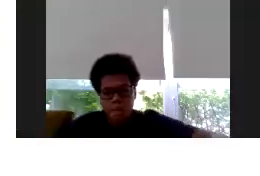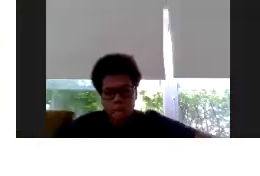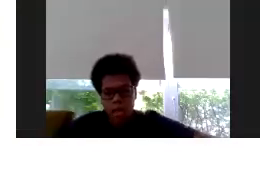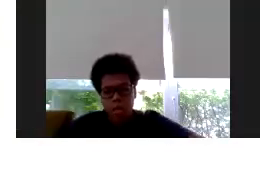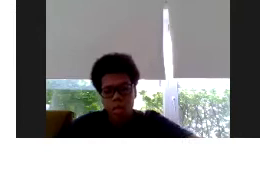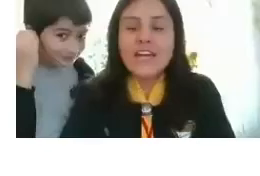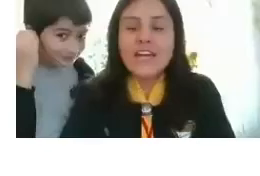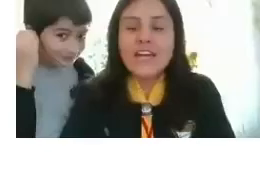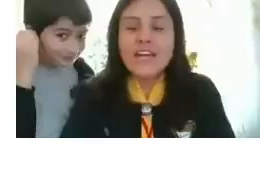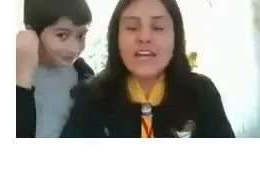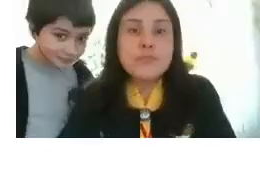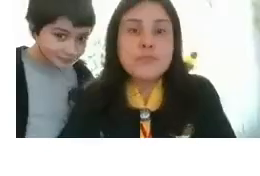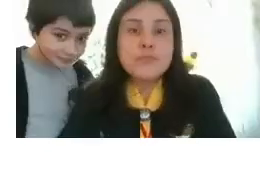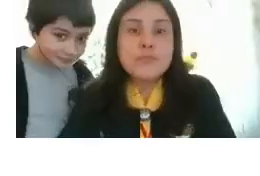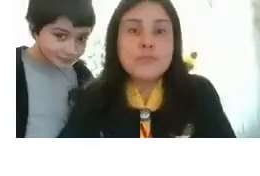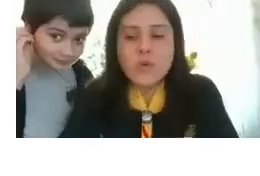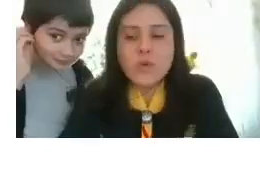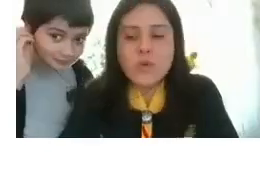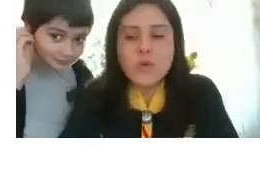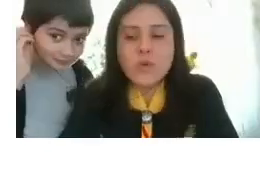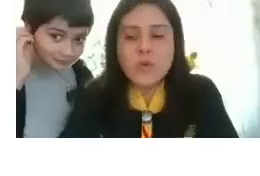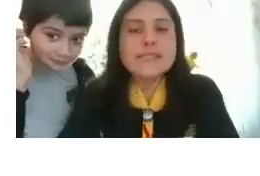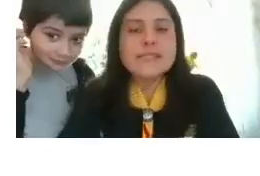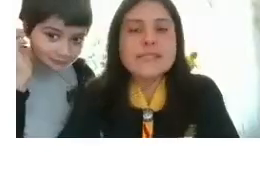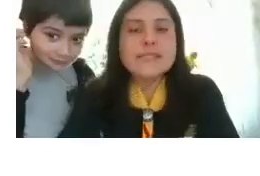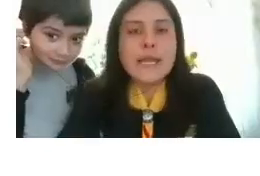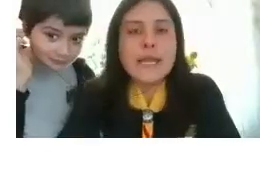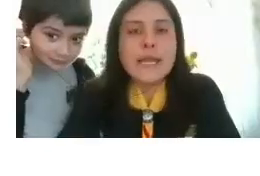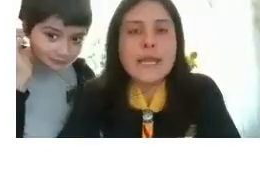you can make note of. This website is